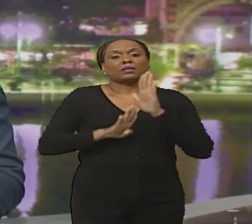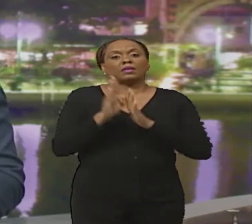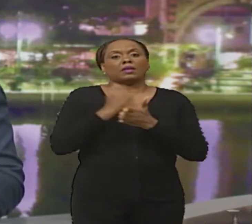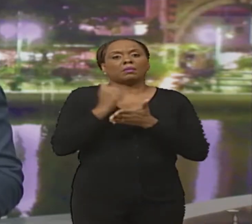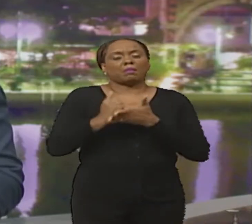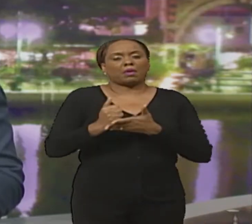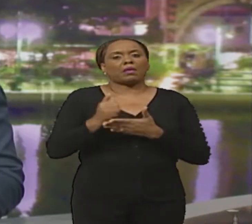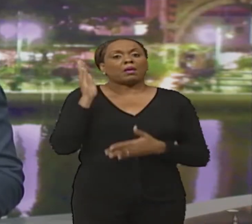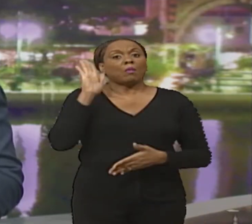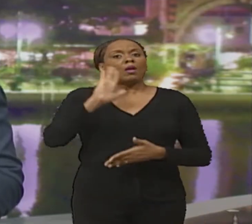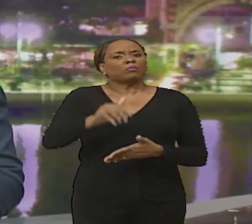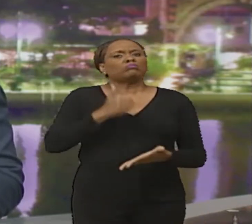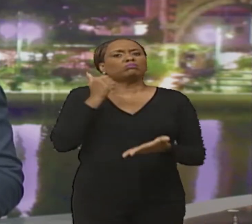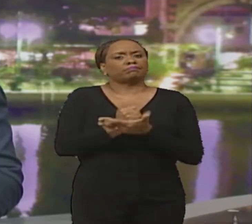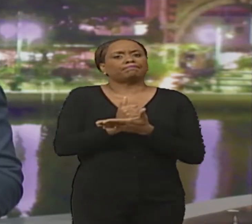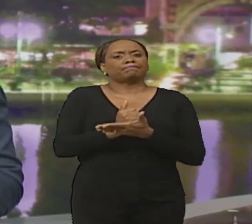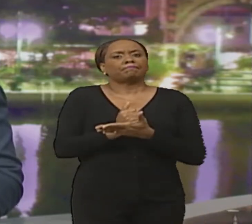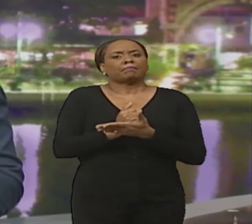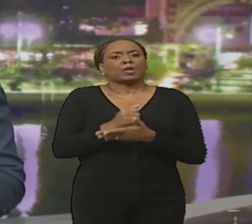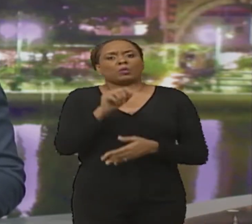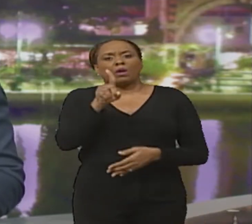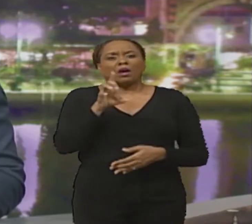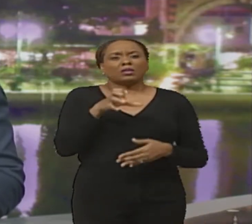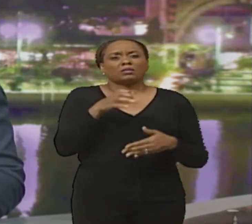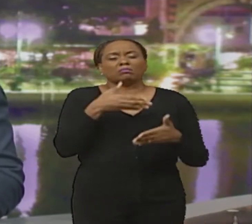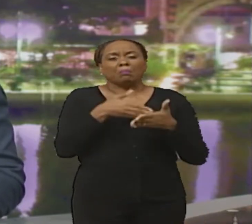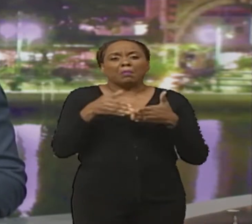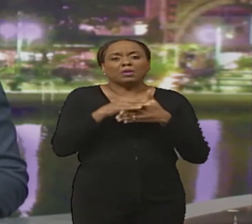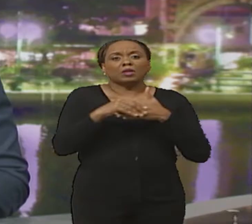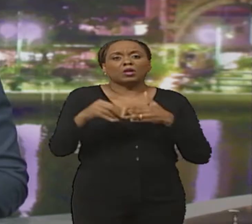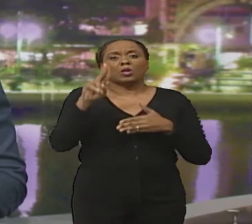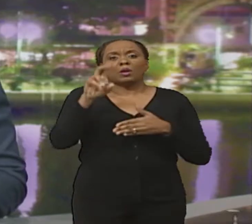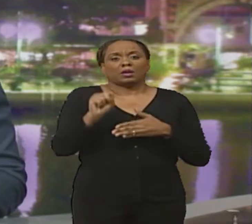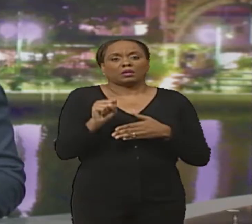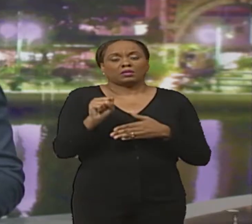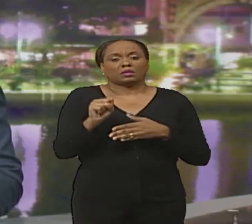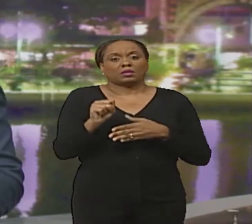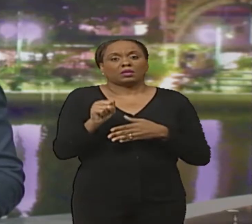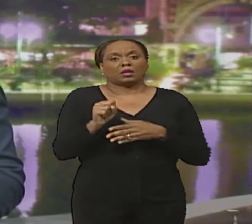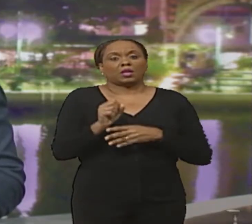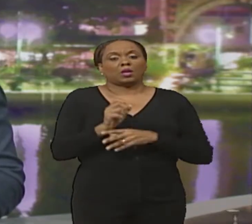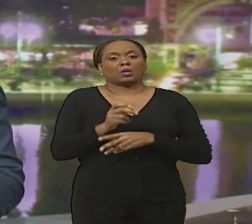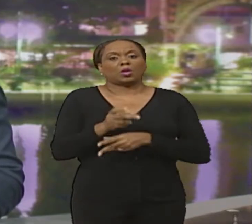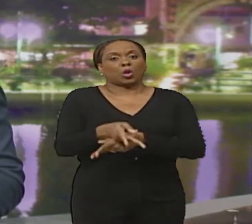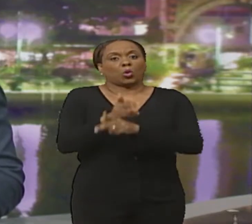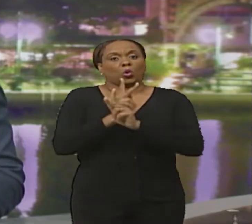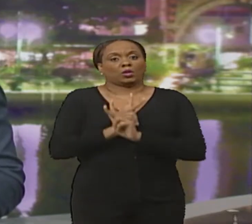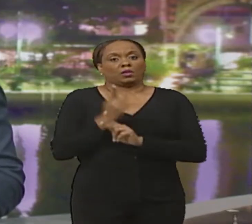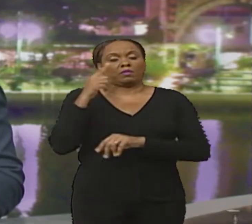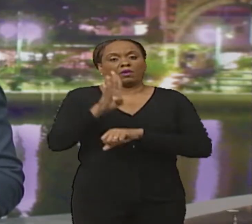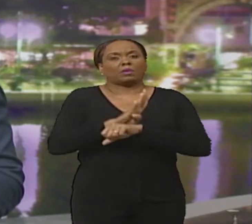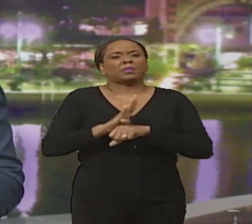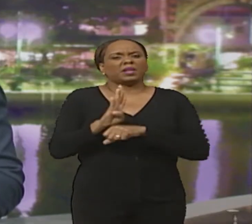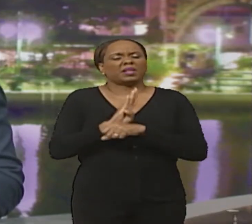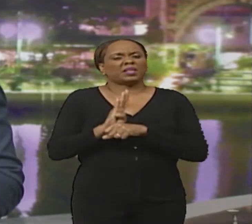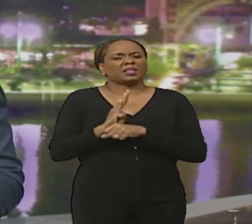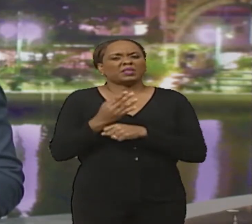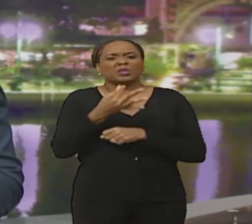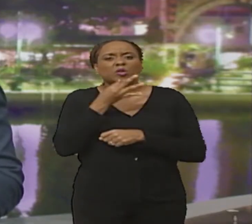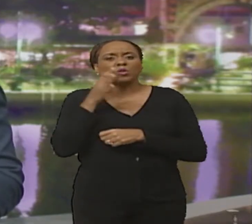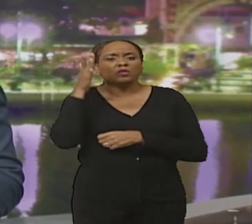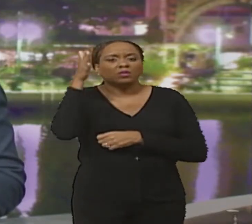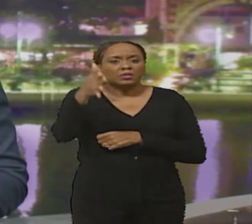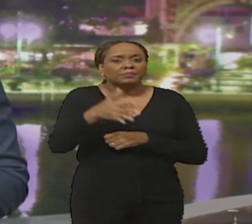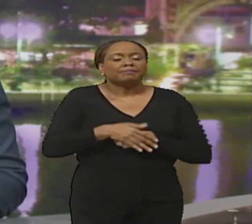U.S. $100 million loan for Barbados in the coming weeks. This announcement from the bank's Chief of Operations, Francisco